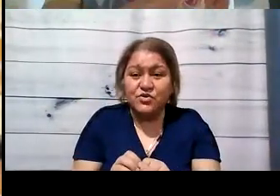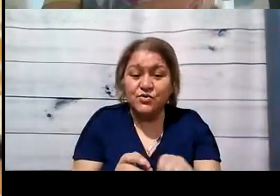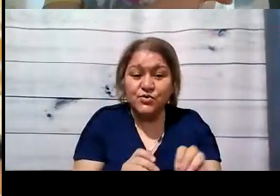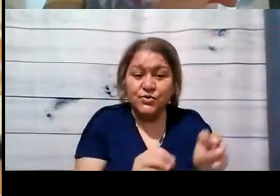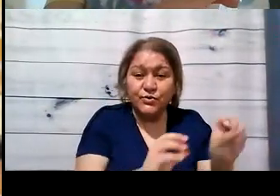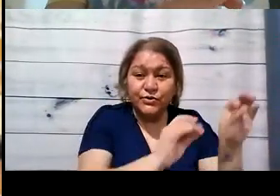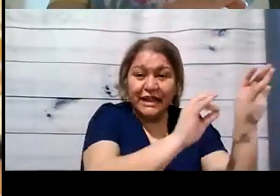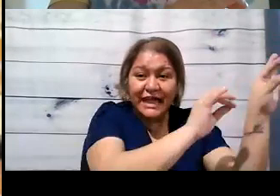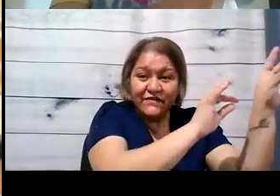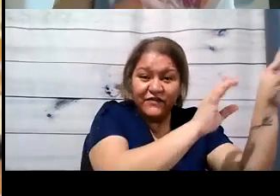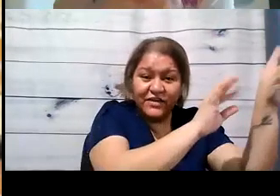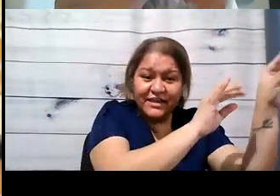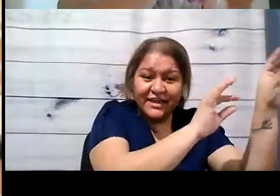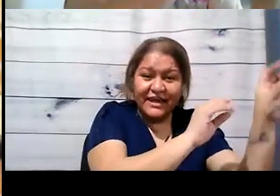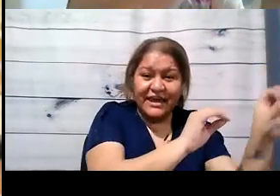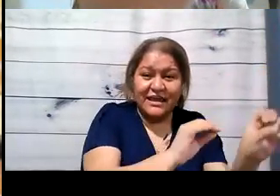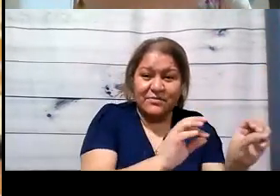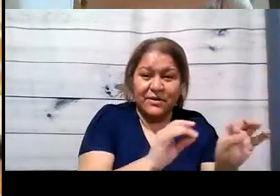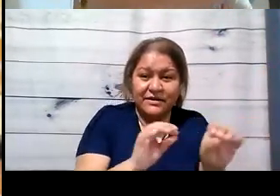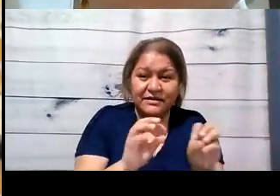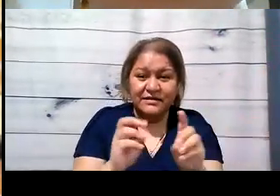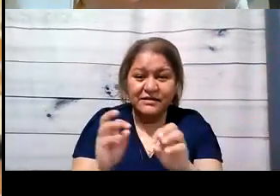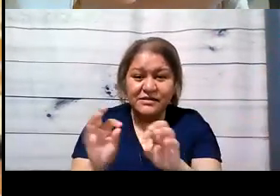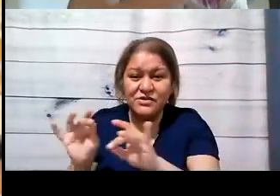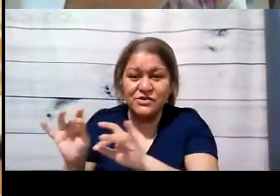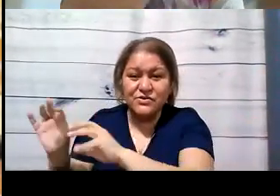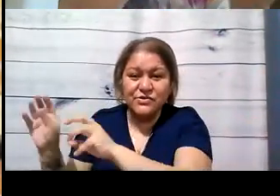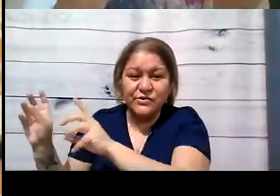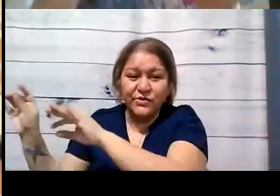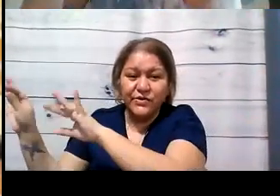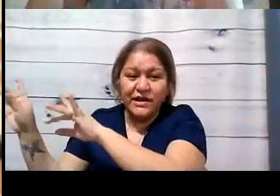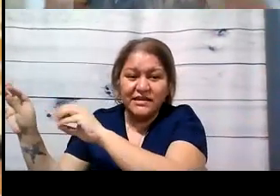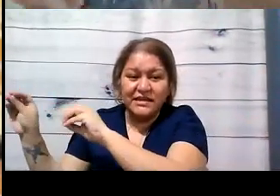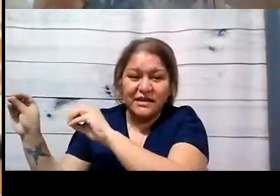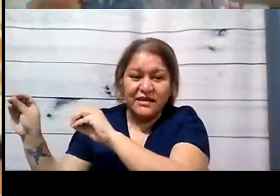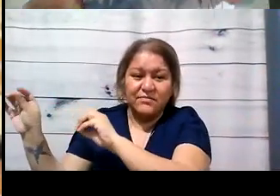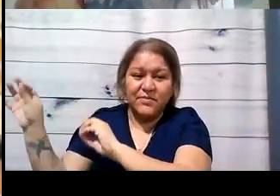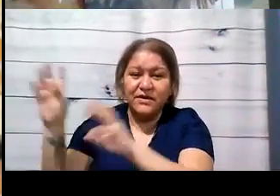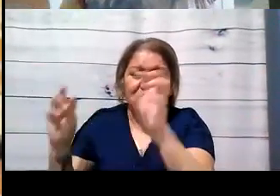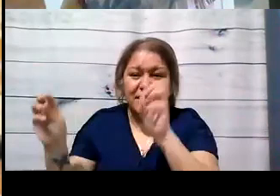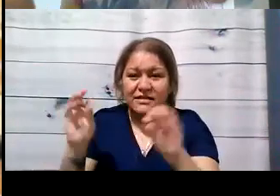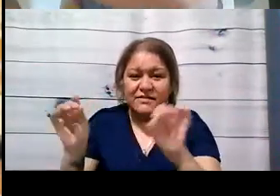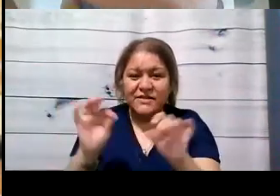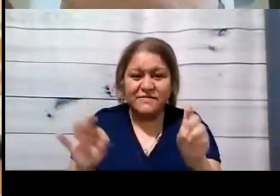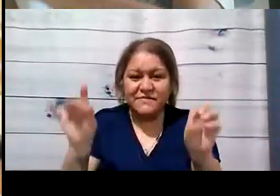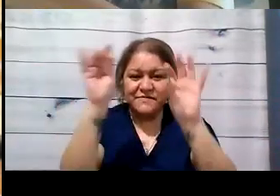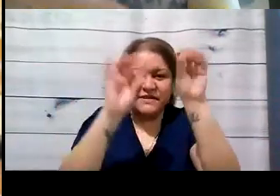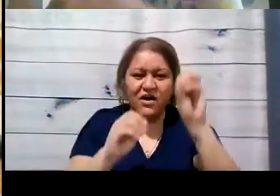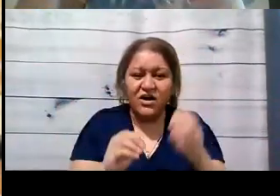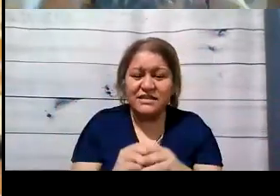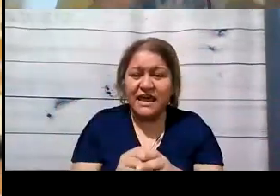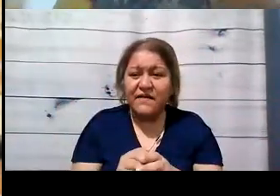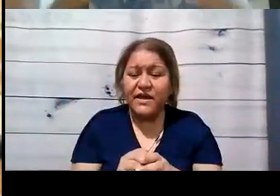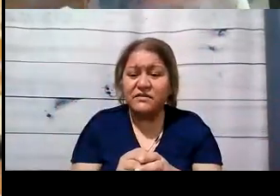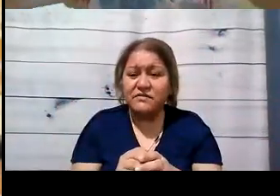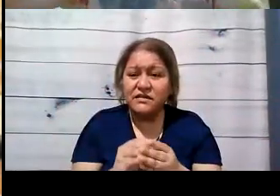buzz to the left, and buzz to the right, buzz, buzz, buzz, buzz